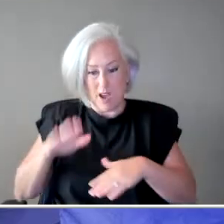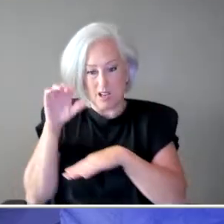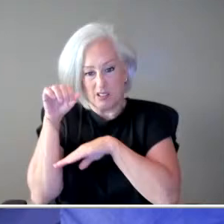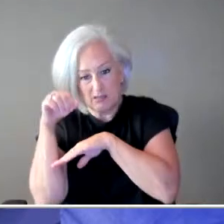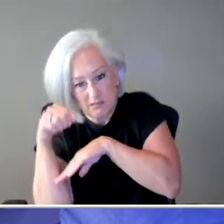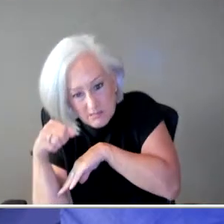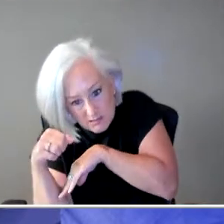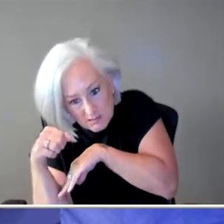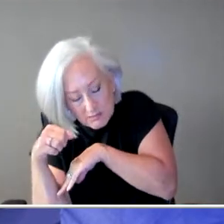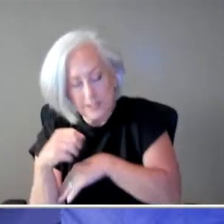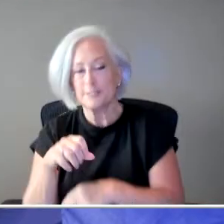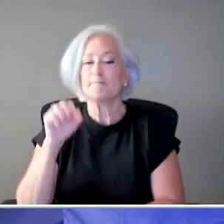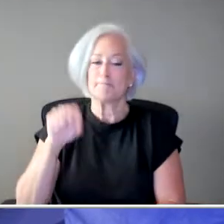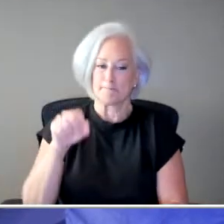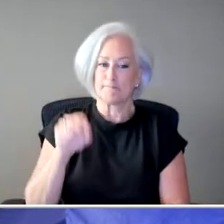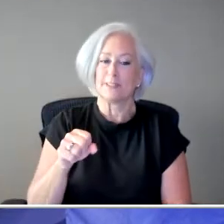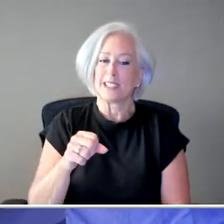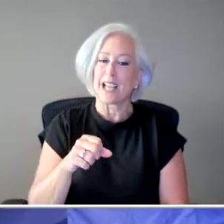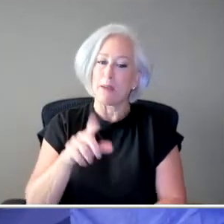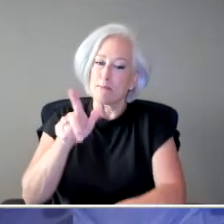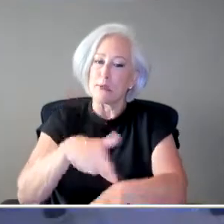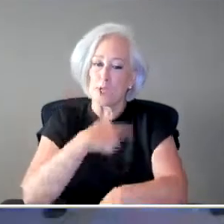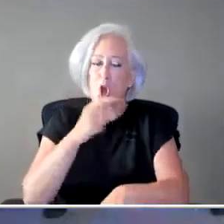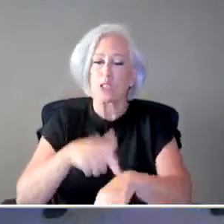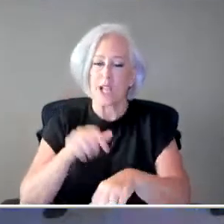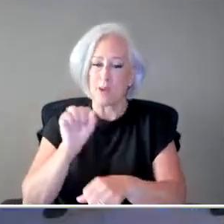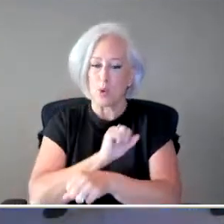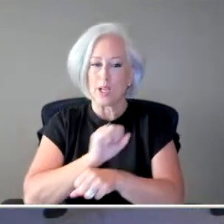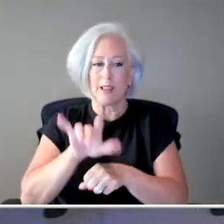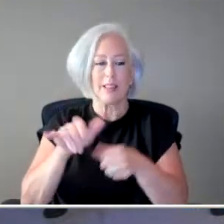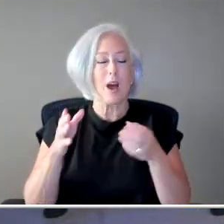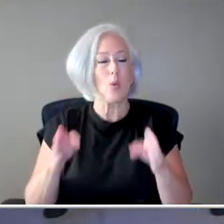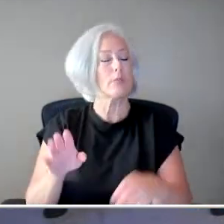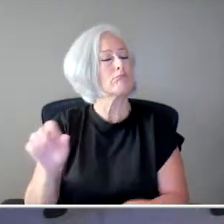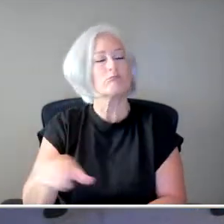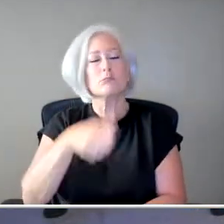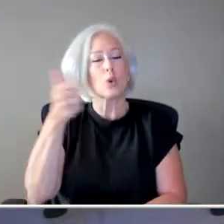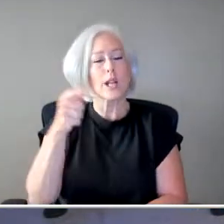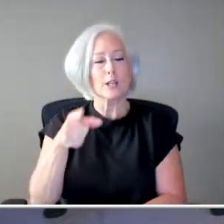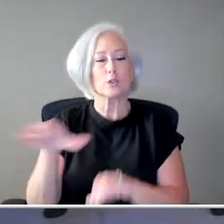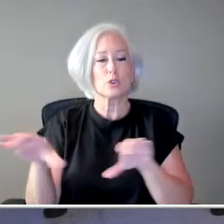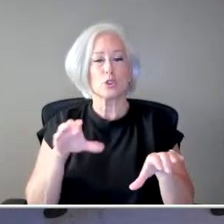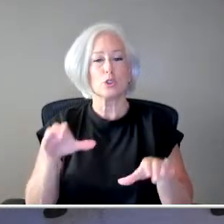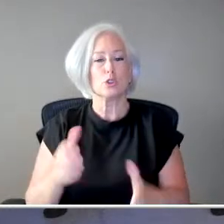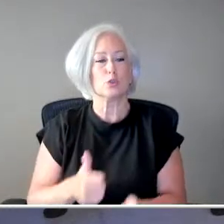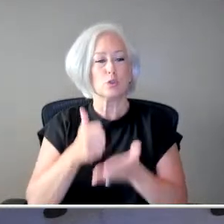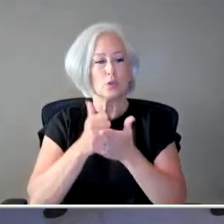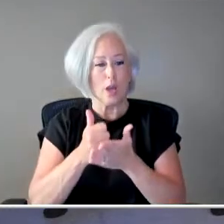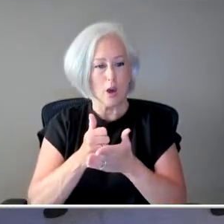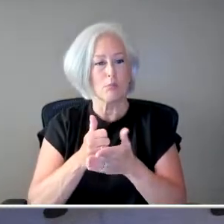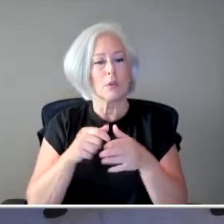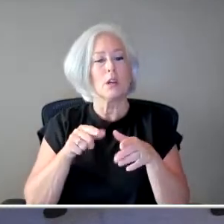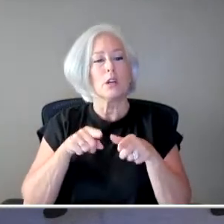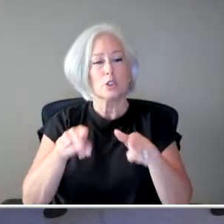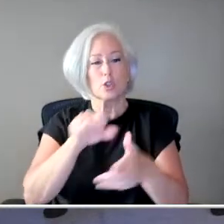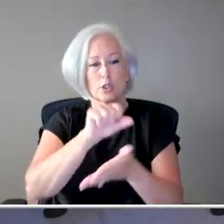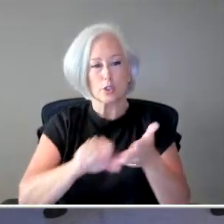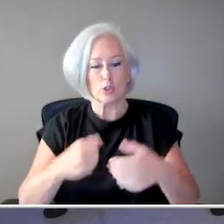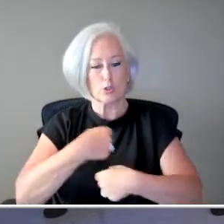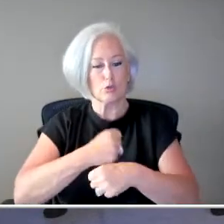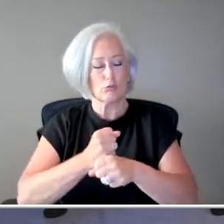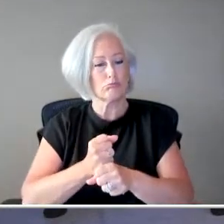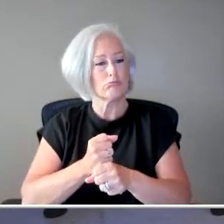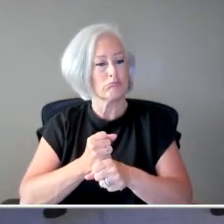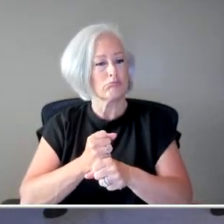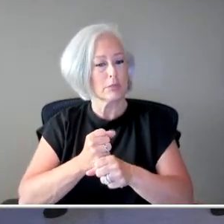working at an awkward angle like that. So what else do you do in the OR to help improve ergonomics? Making sure that the